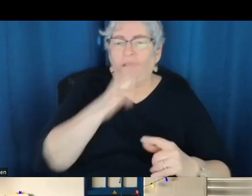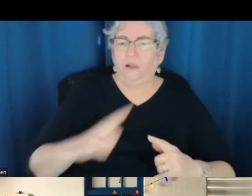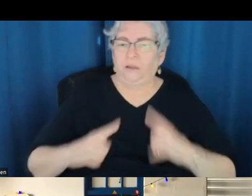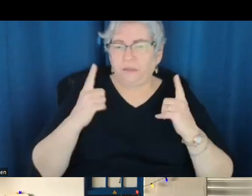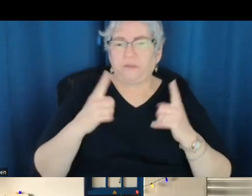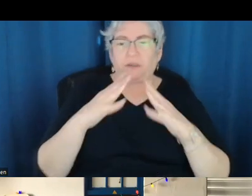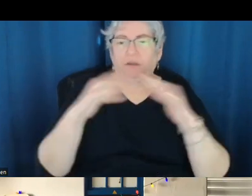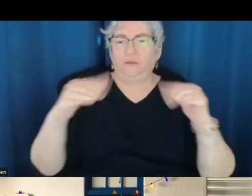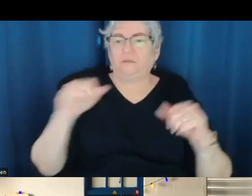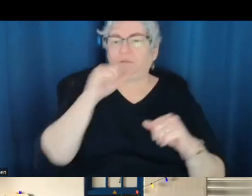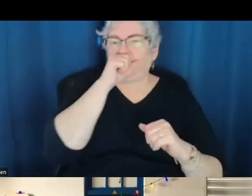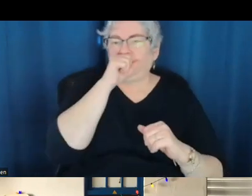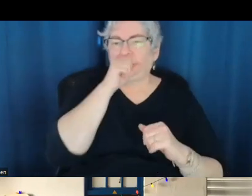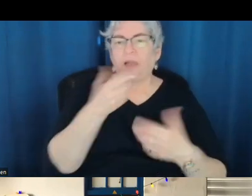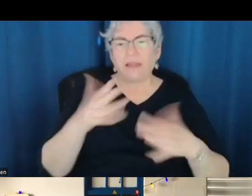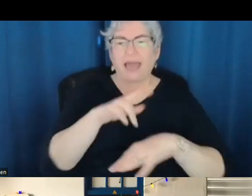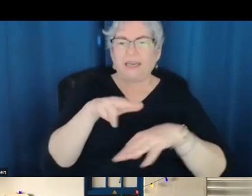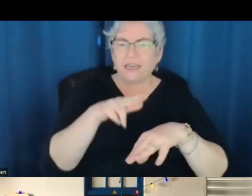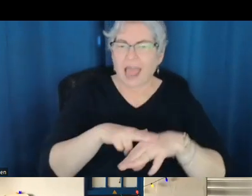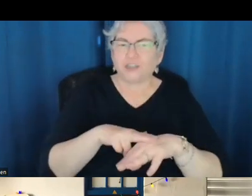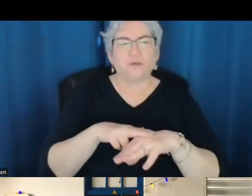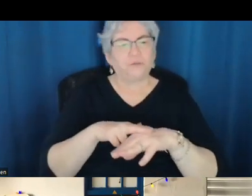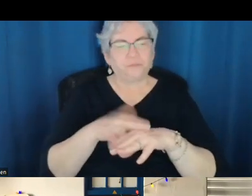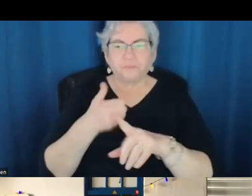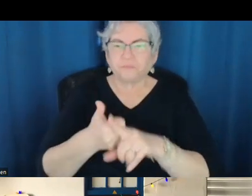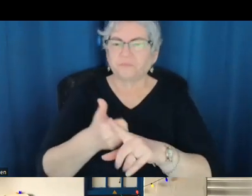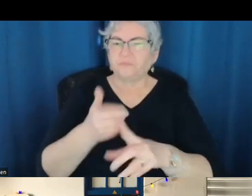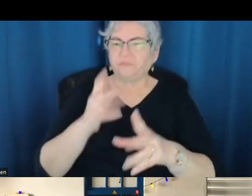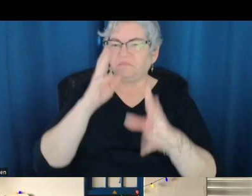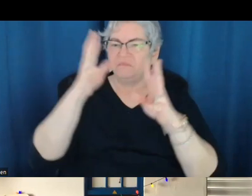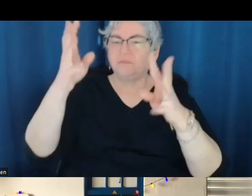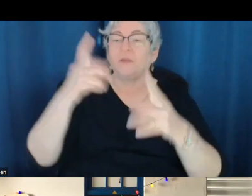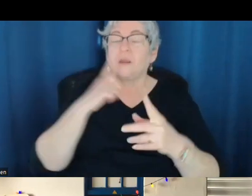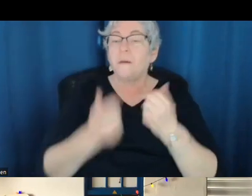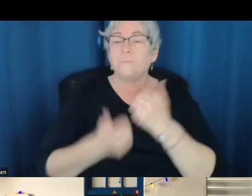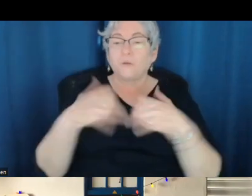themselves to you and let nature add her dose of creativity. Most of all,